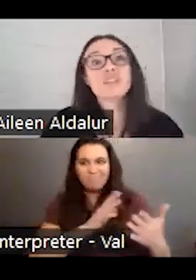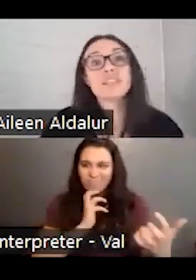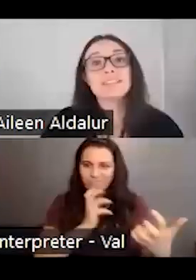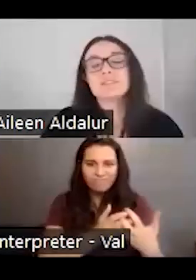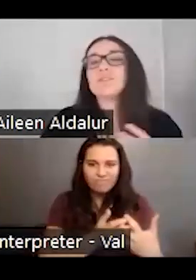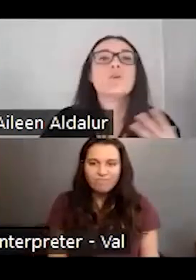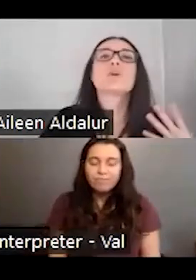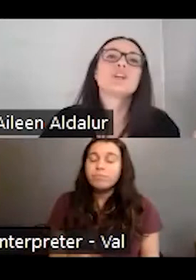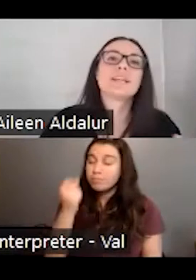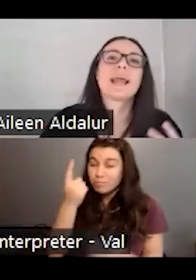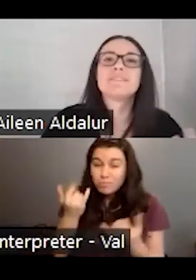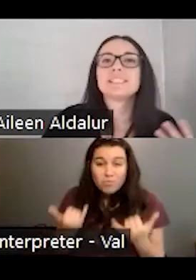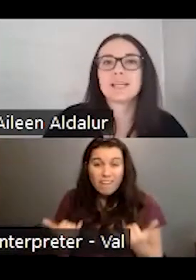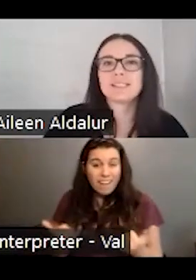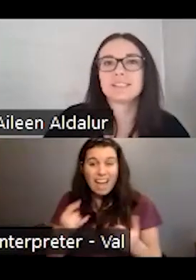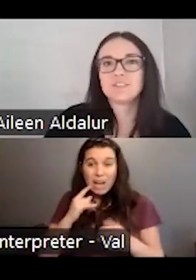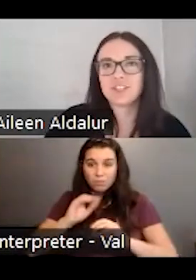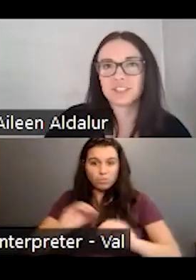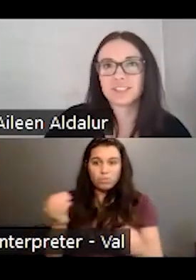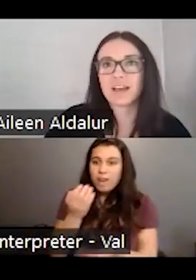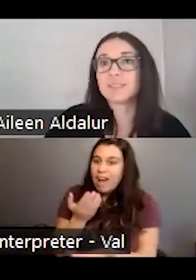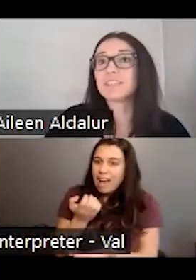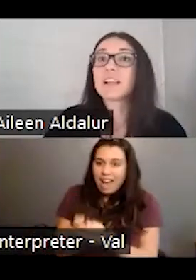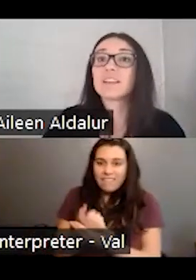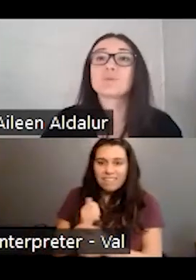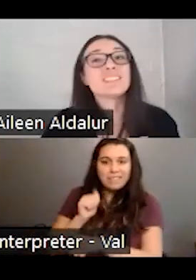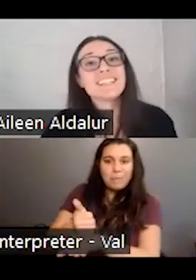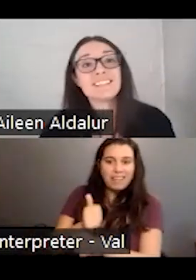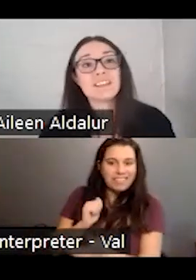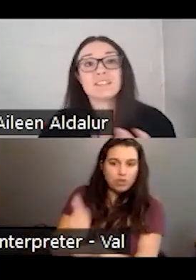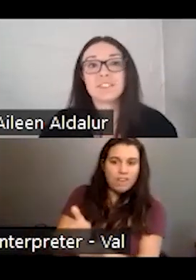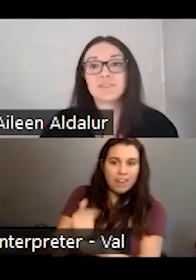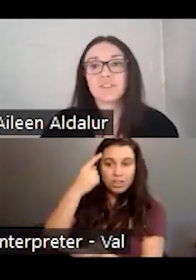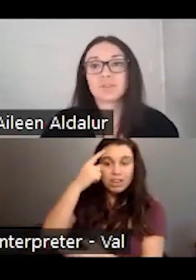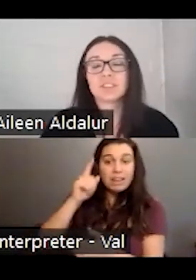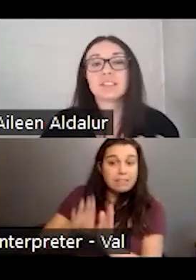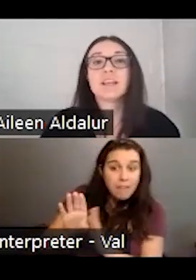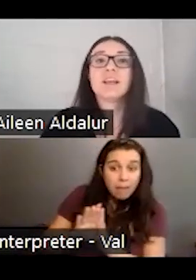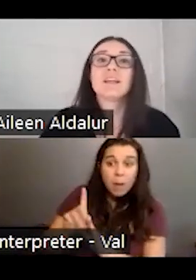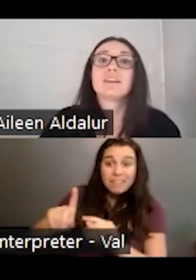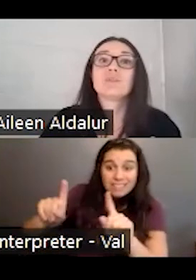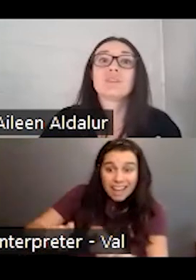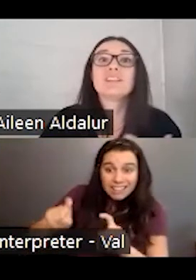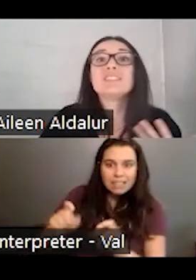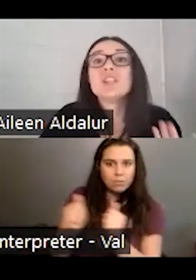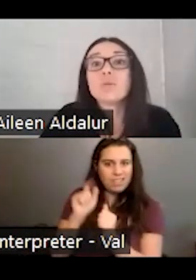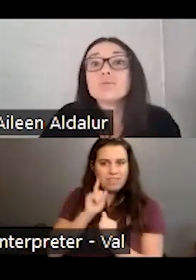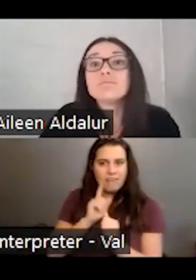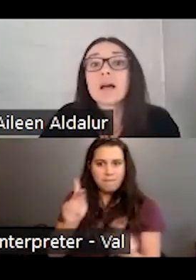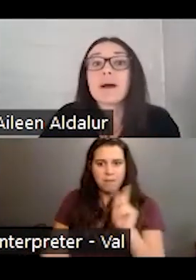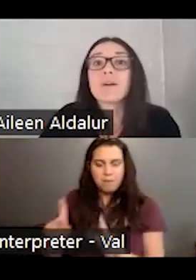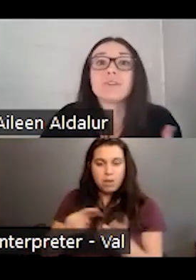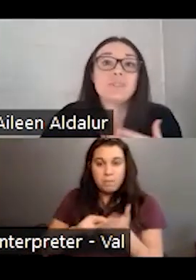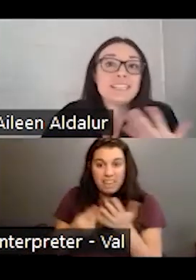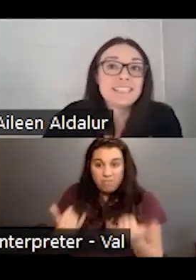no current evidence-based interventions that have been developed or tested on deaf individuals. Therefore, little is